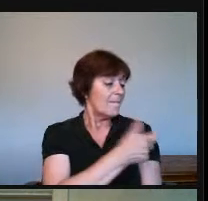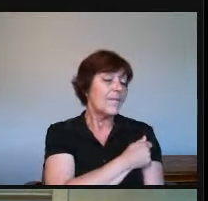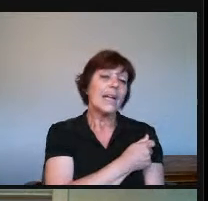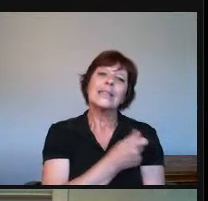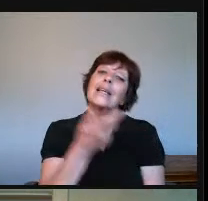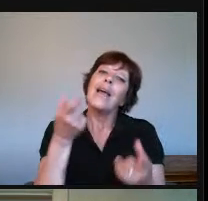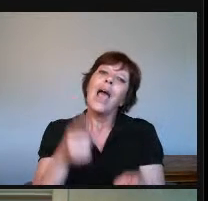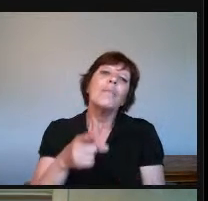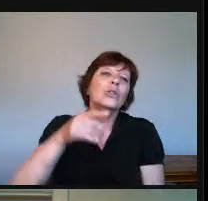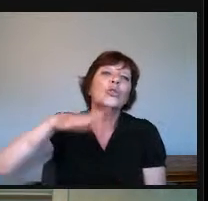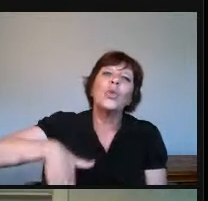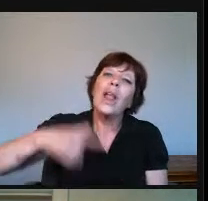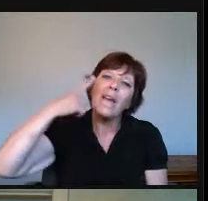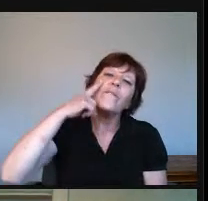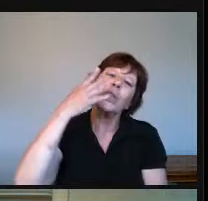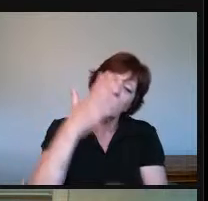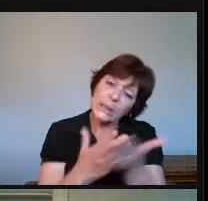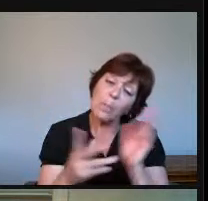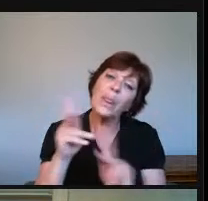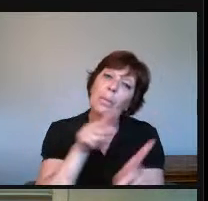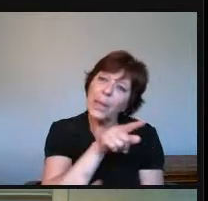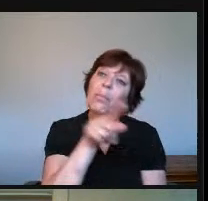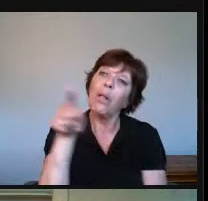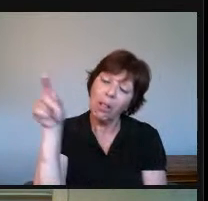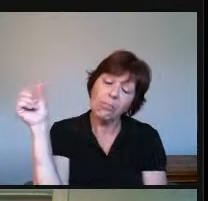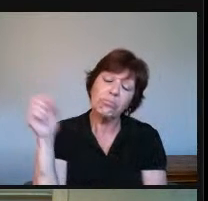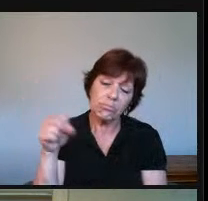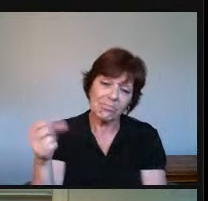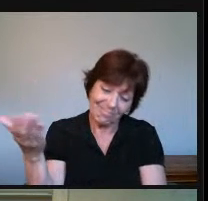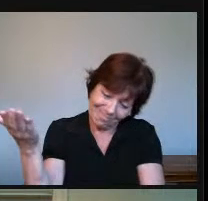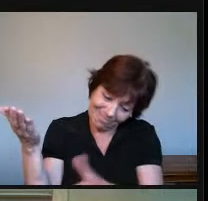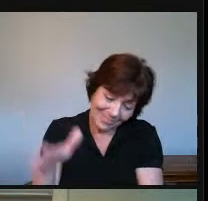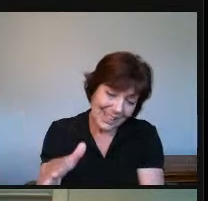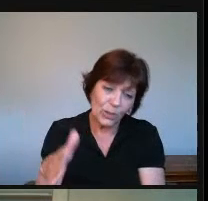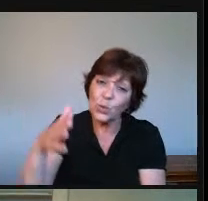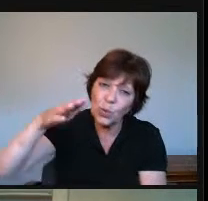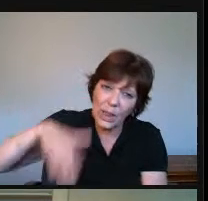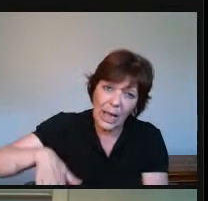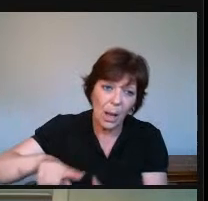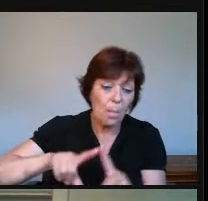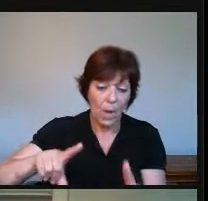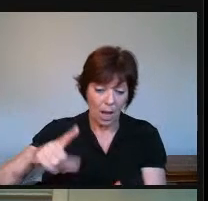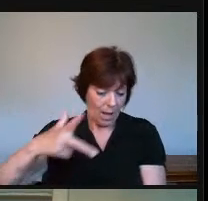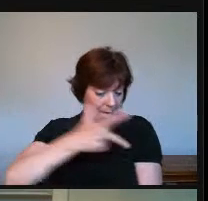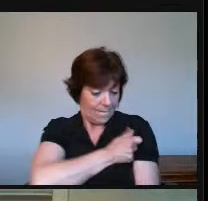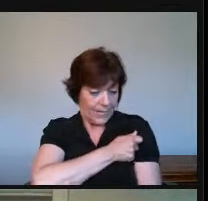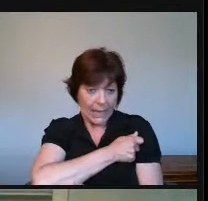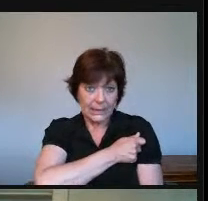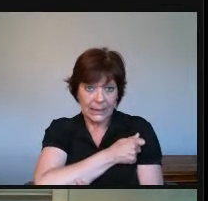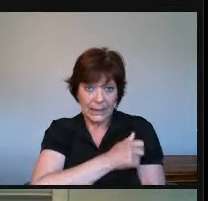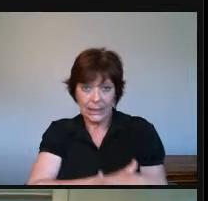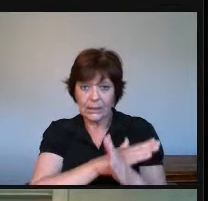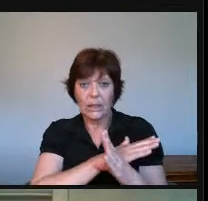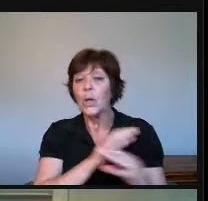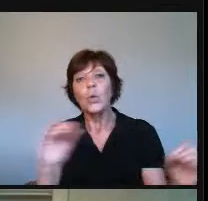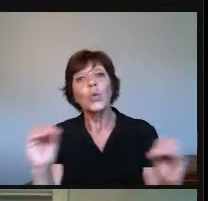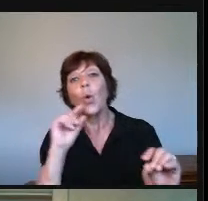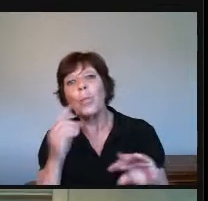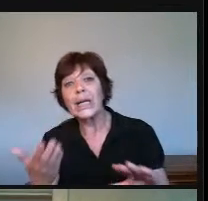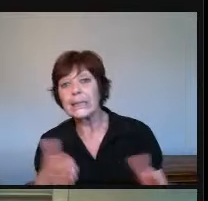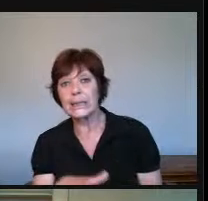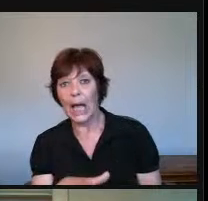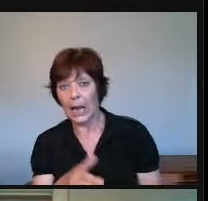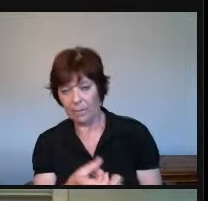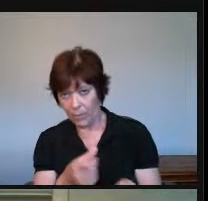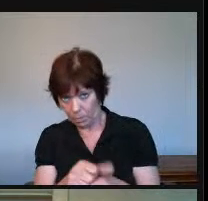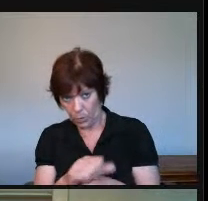folks. So far, with the vaccine, we've had no deaths with COVID since we've gotten everybody vaccinated. We